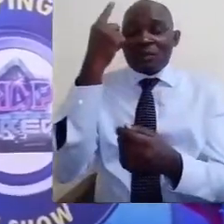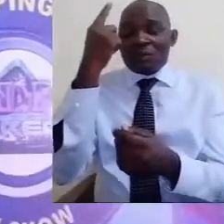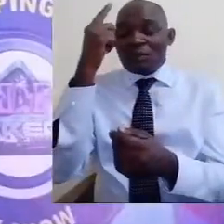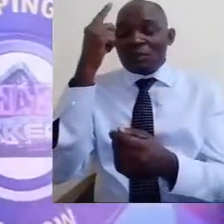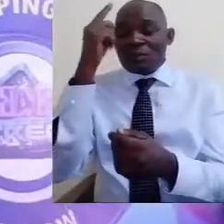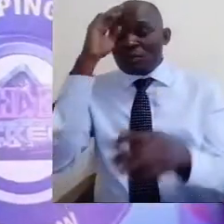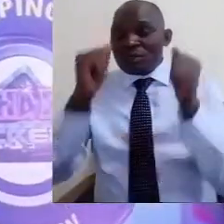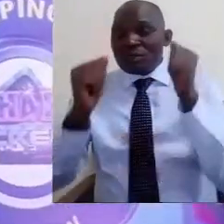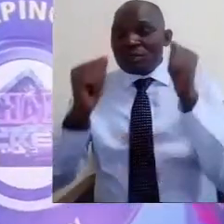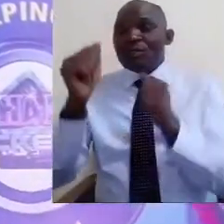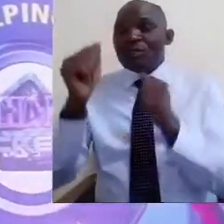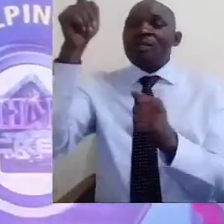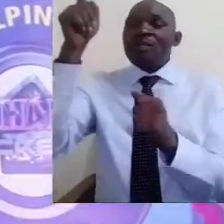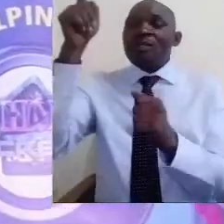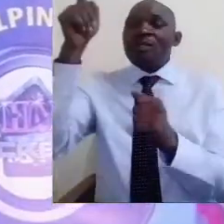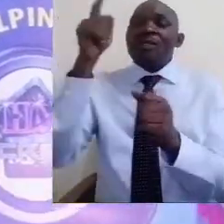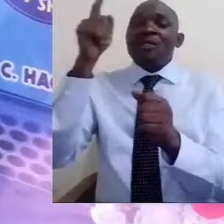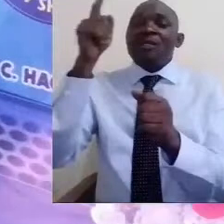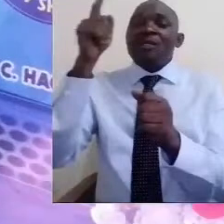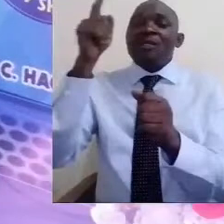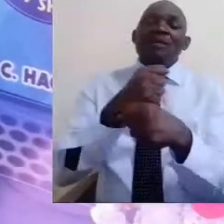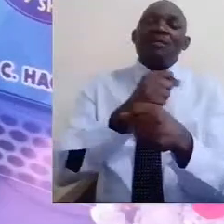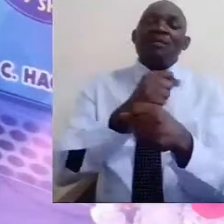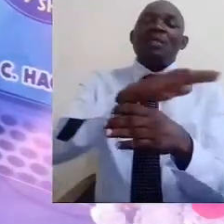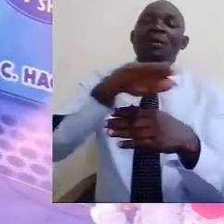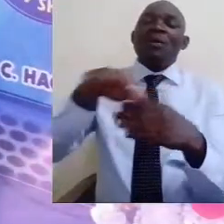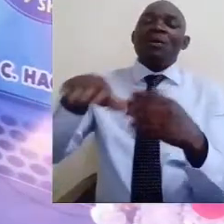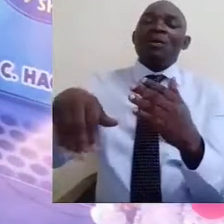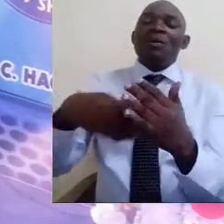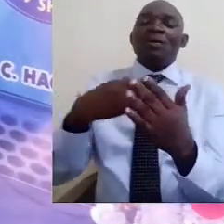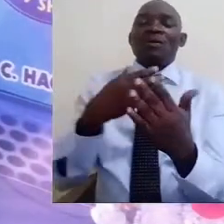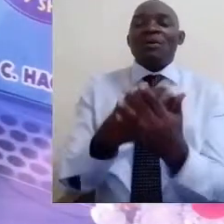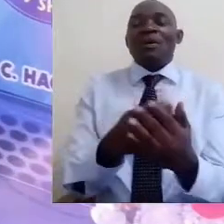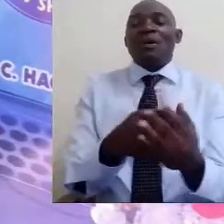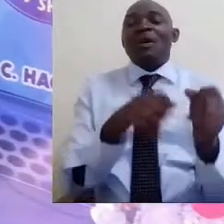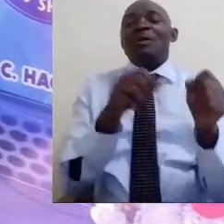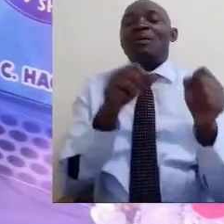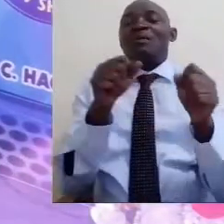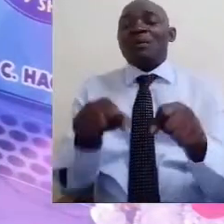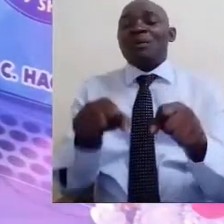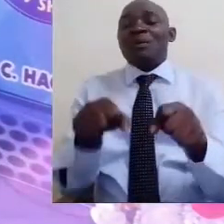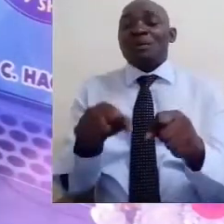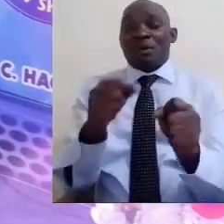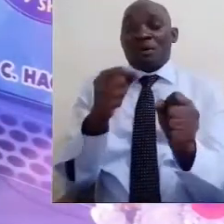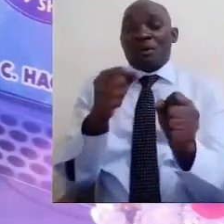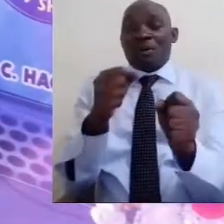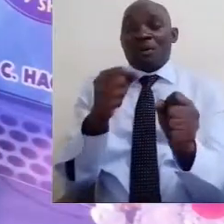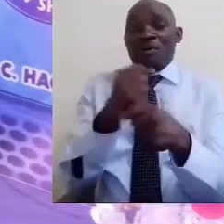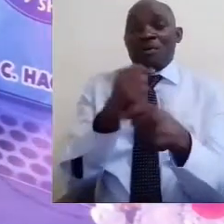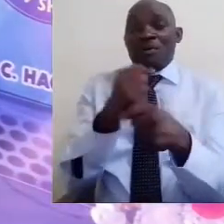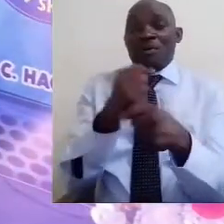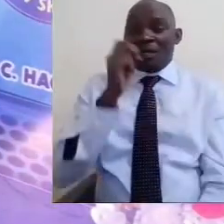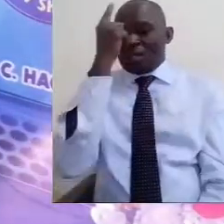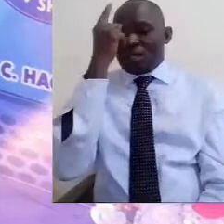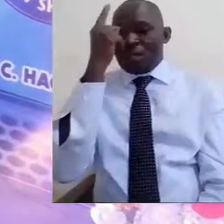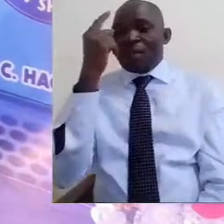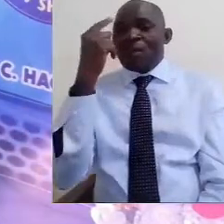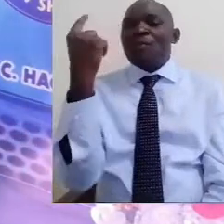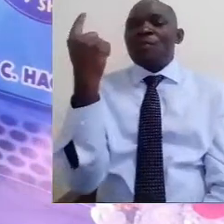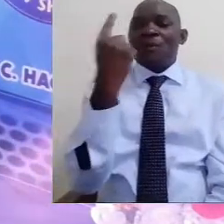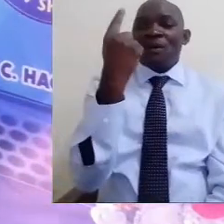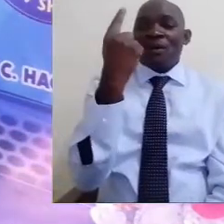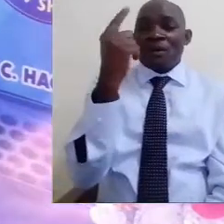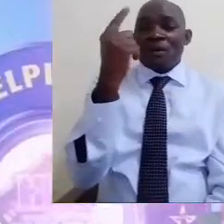cross you made a way, yeah, yeah. And we're standing here only because